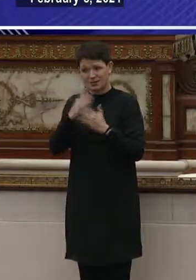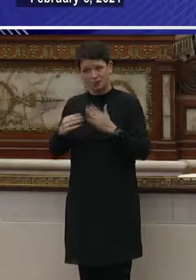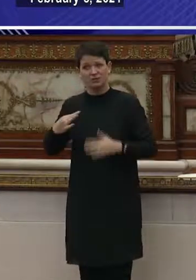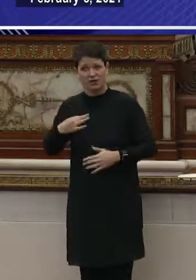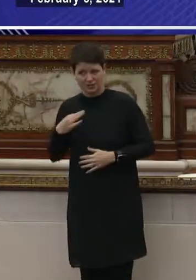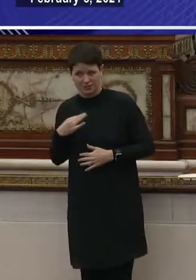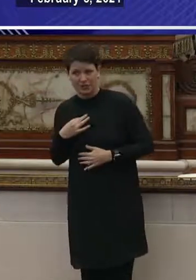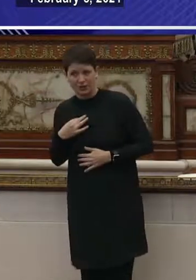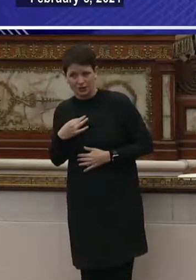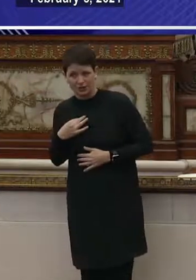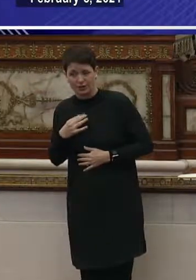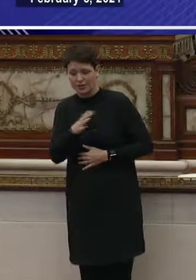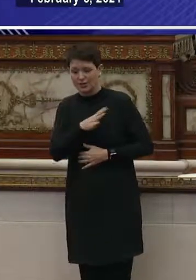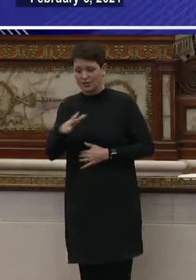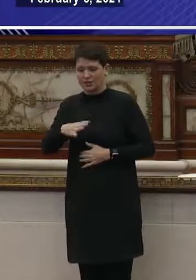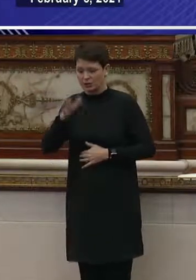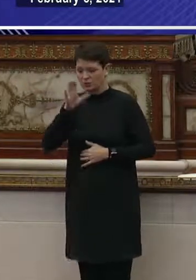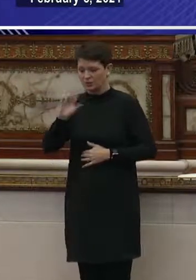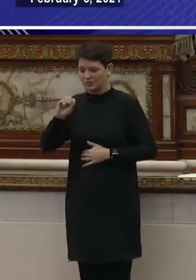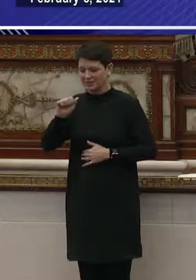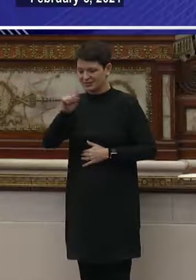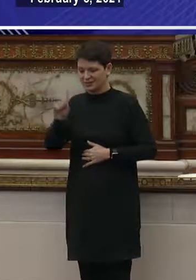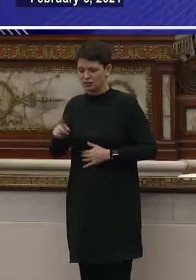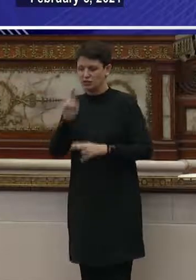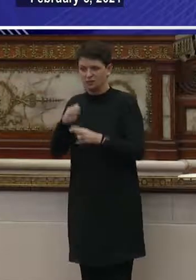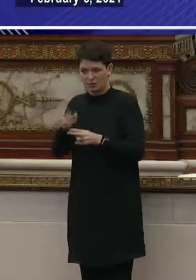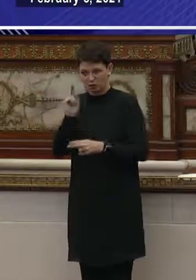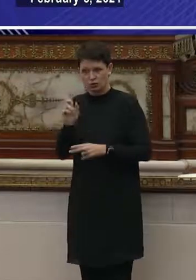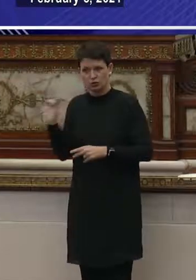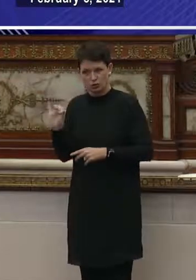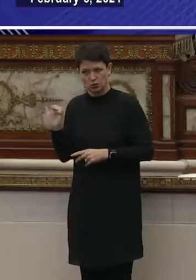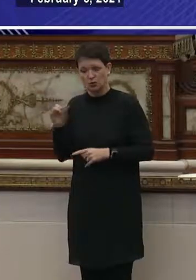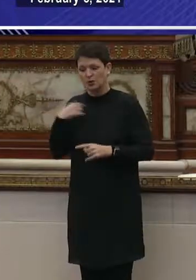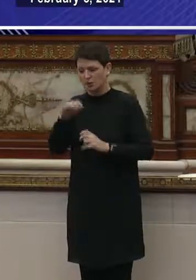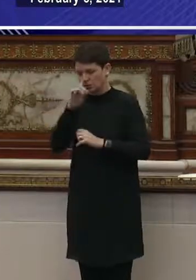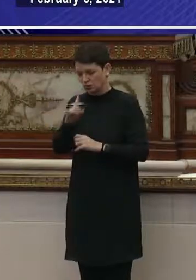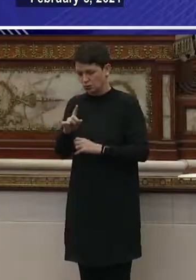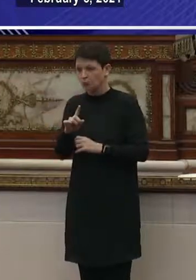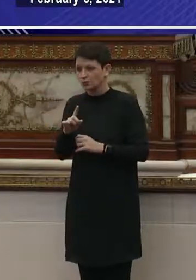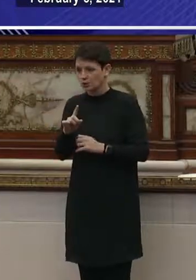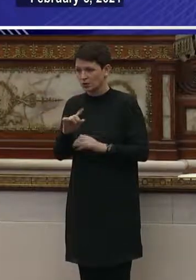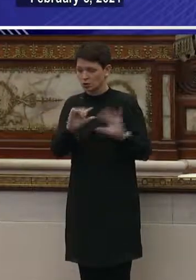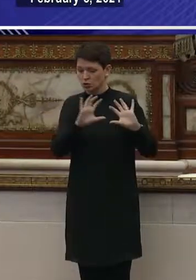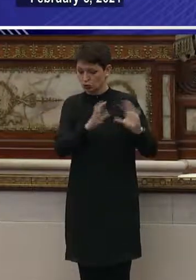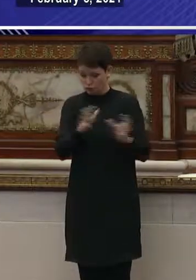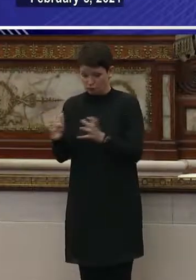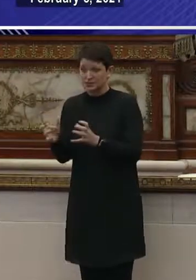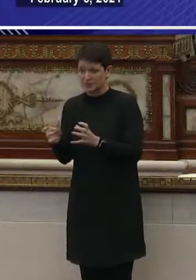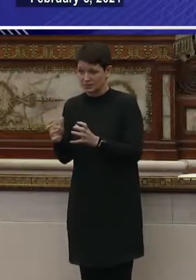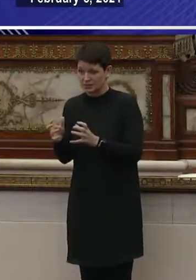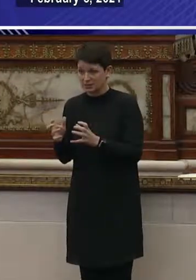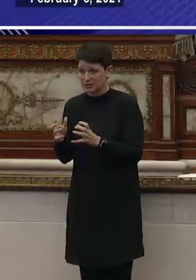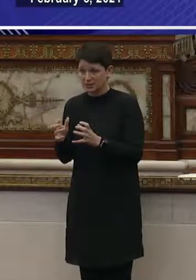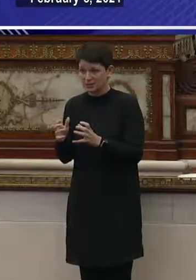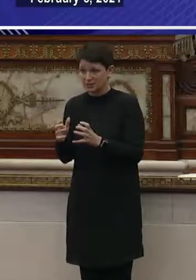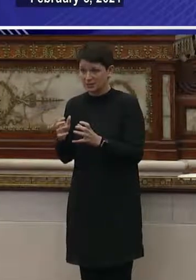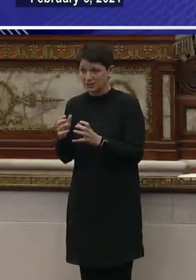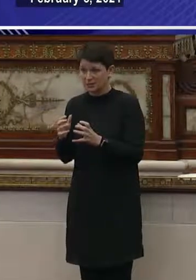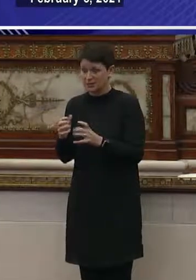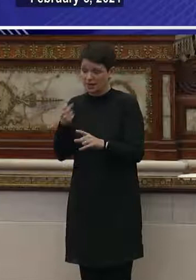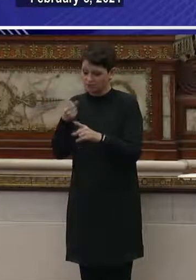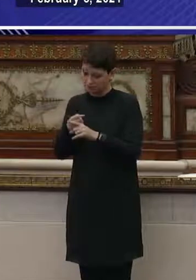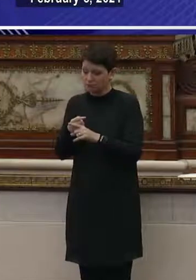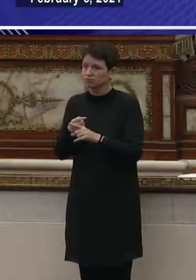And I think Councilwoman Sanchez referenced this. We have to make sure that groups that weigh heavily in